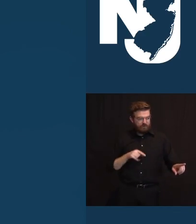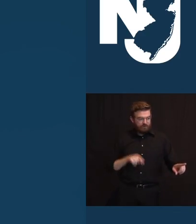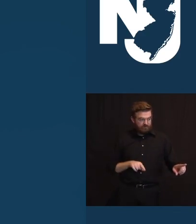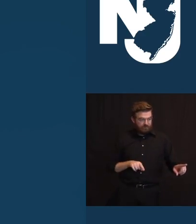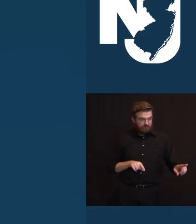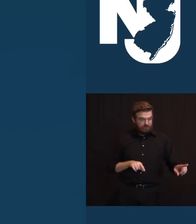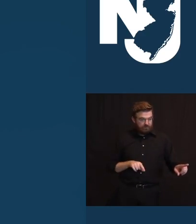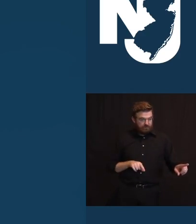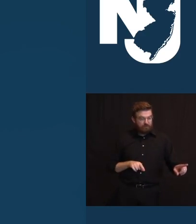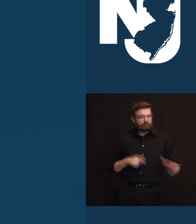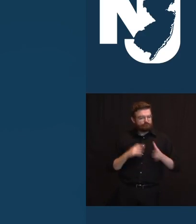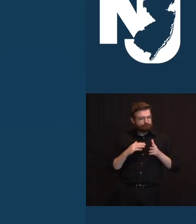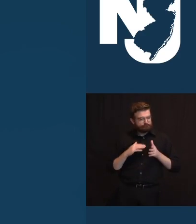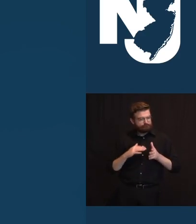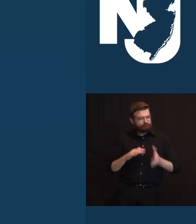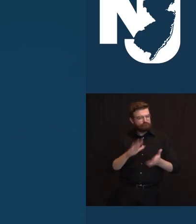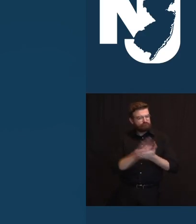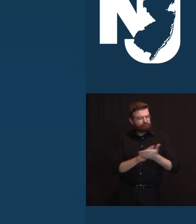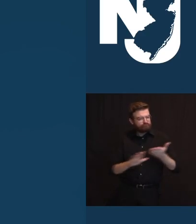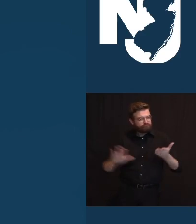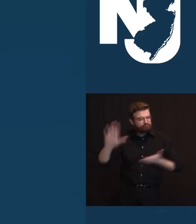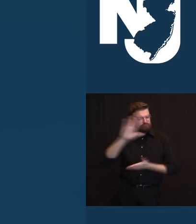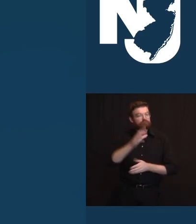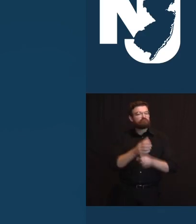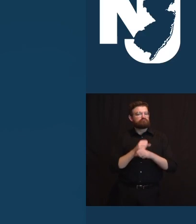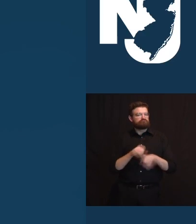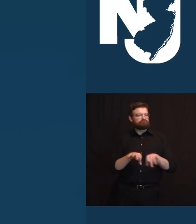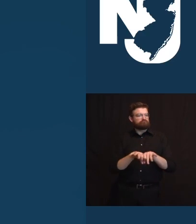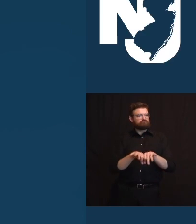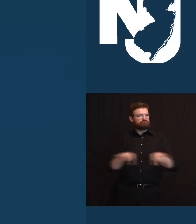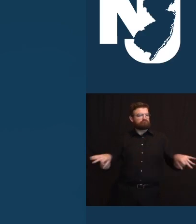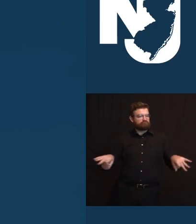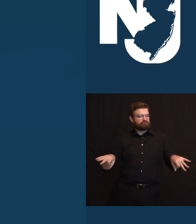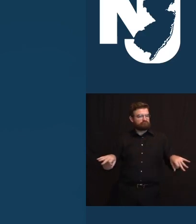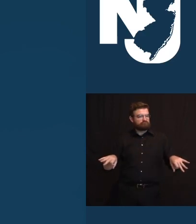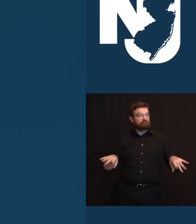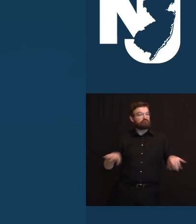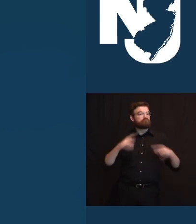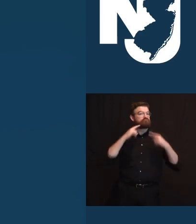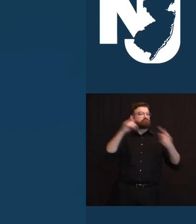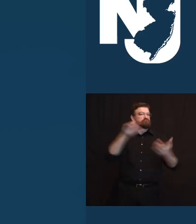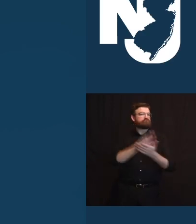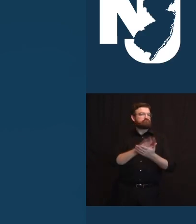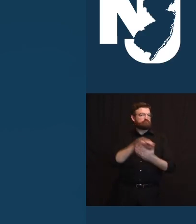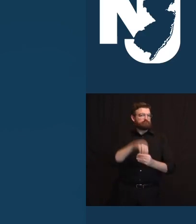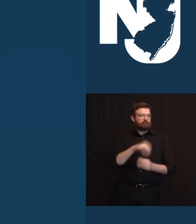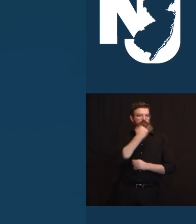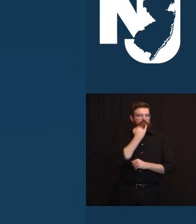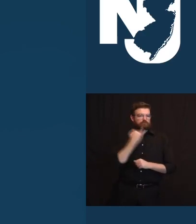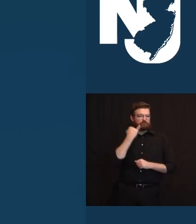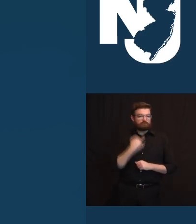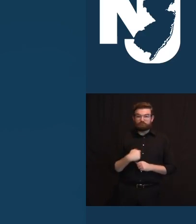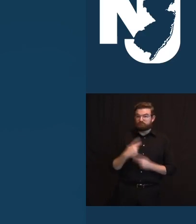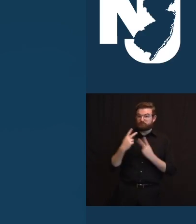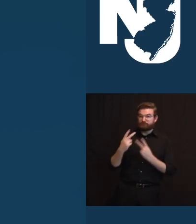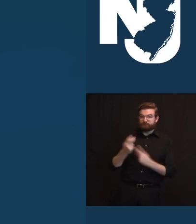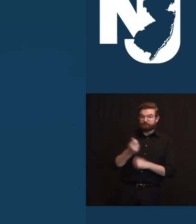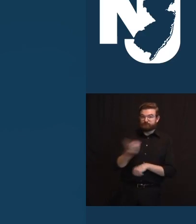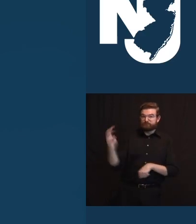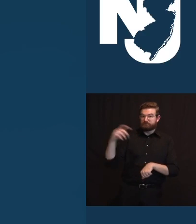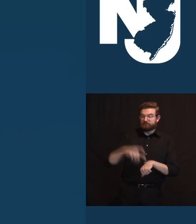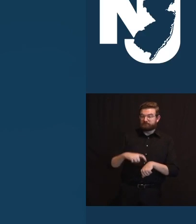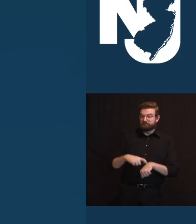Israel Institute of Technology, a renowned institute which I've had the honor of visiting a couple of times. Eventually, Esther